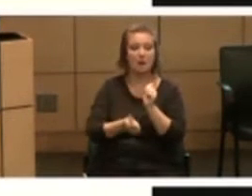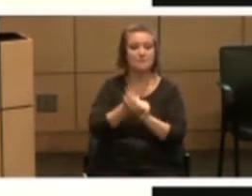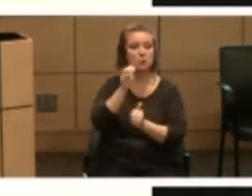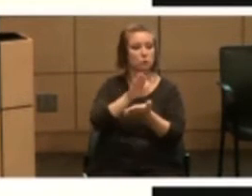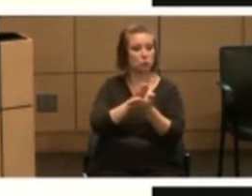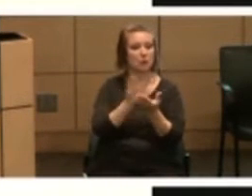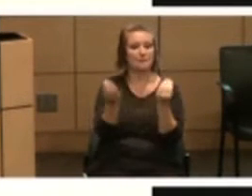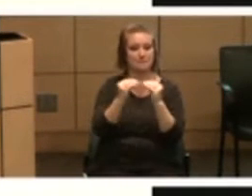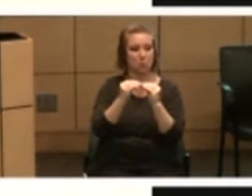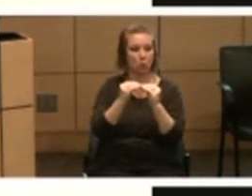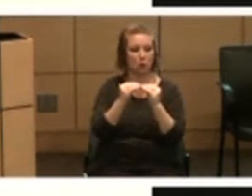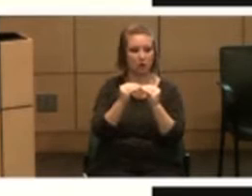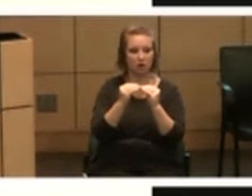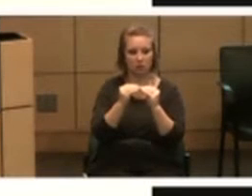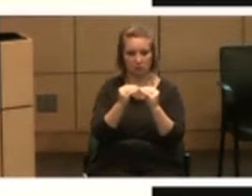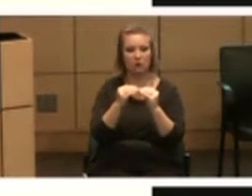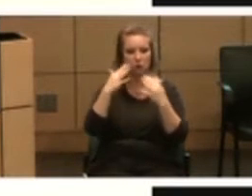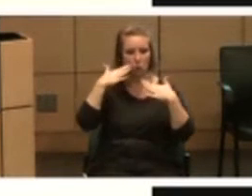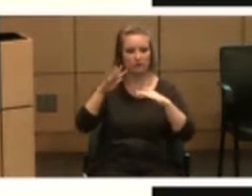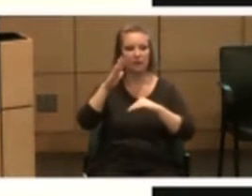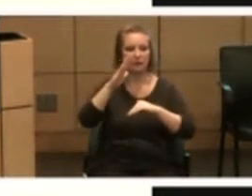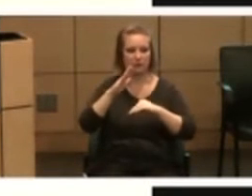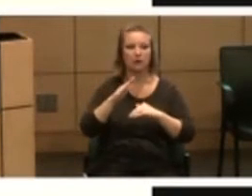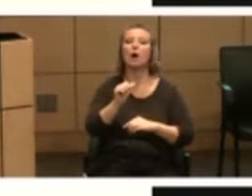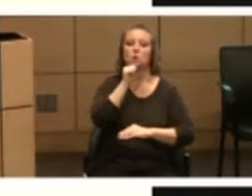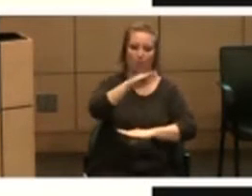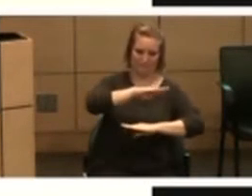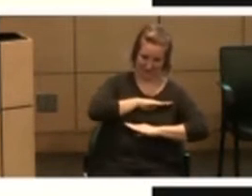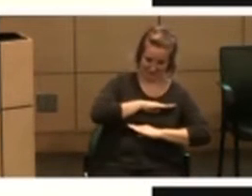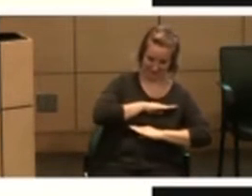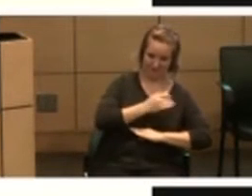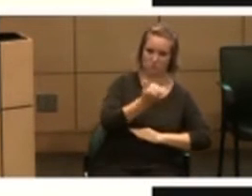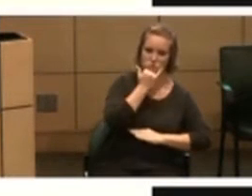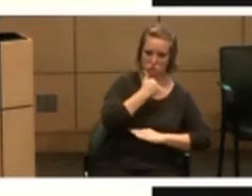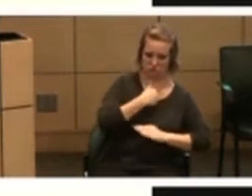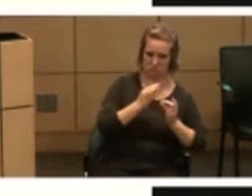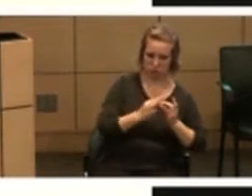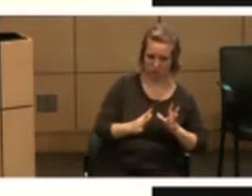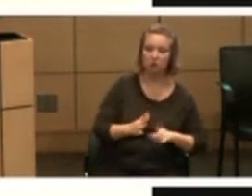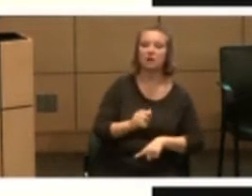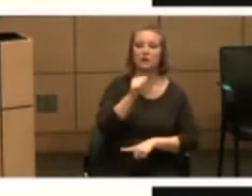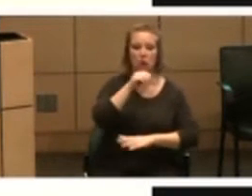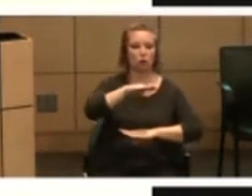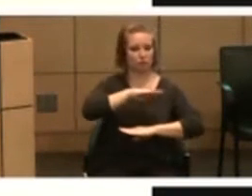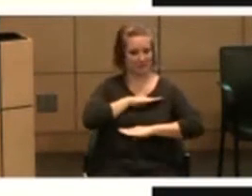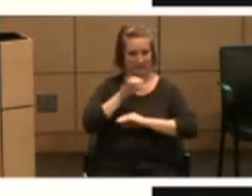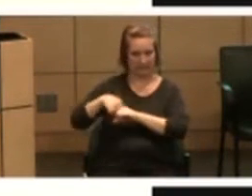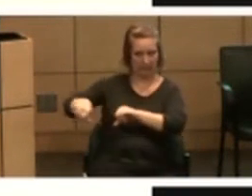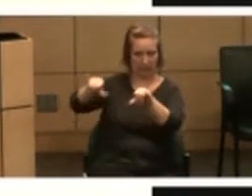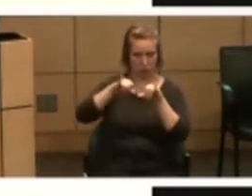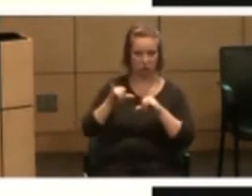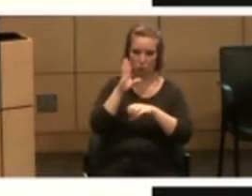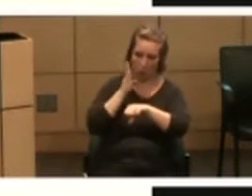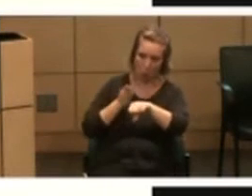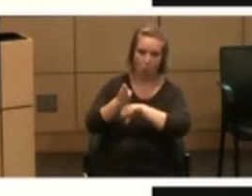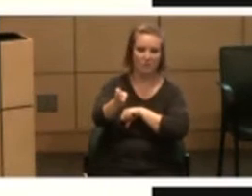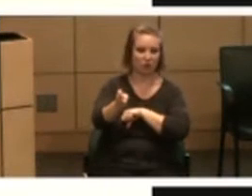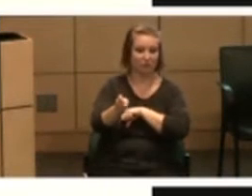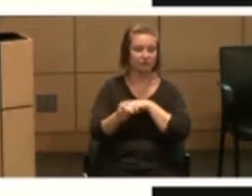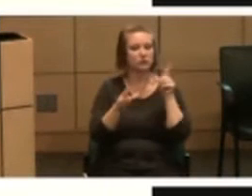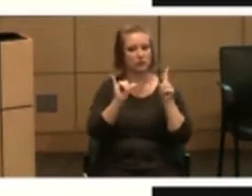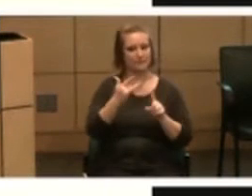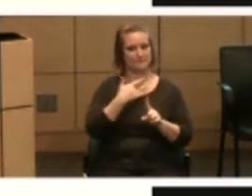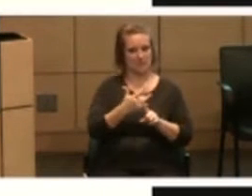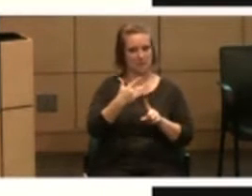than they should be based on standards that I would say are pretty lenient. So this is a pretty common source of noise. And what